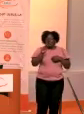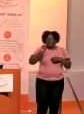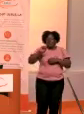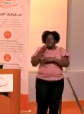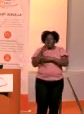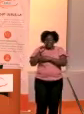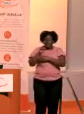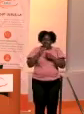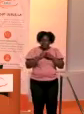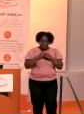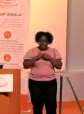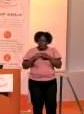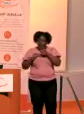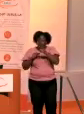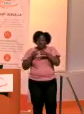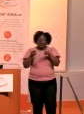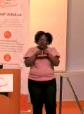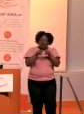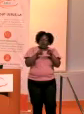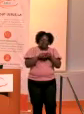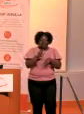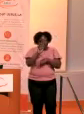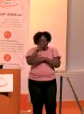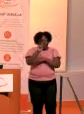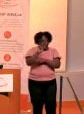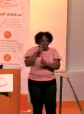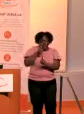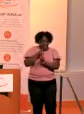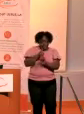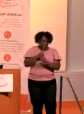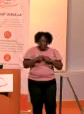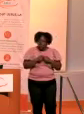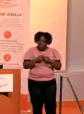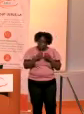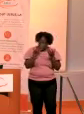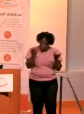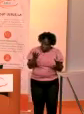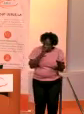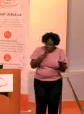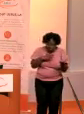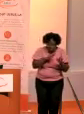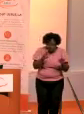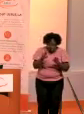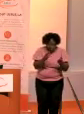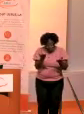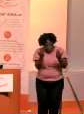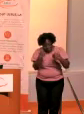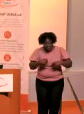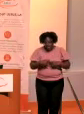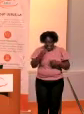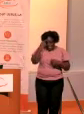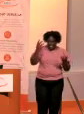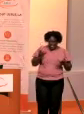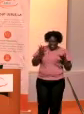moderating. Dr. Van Heijs is also a lupus patient. So ladies, whenever you're ready, please join us. I think they're